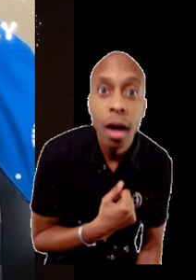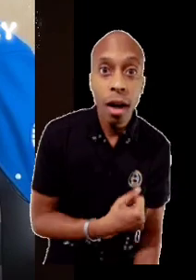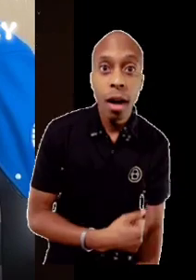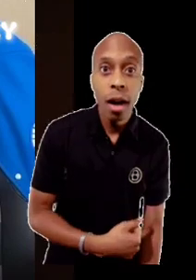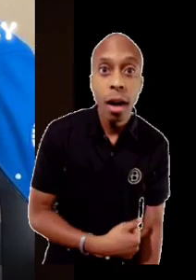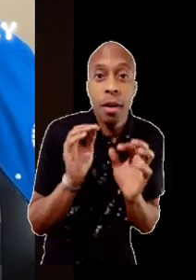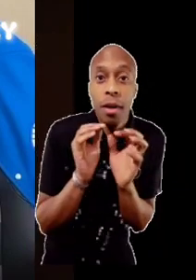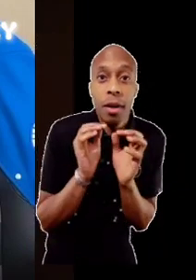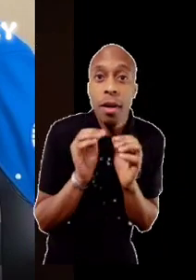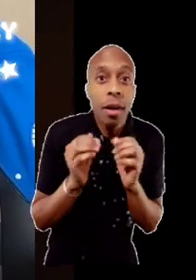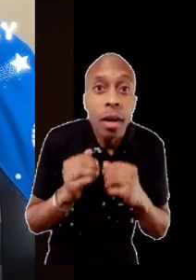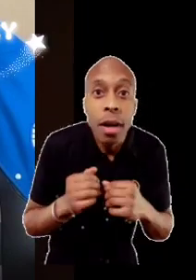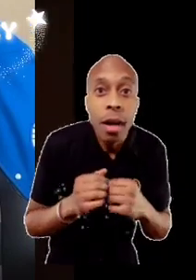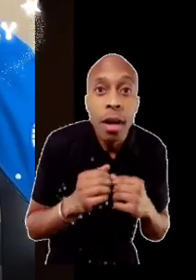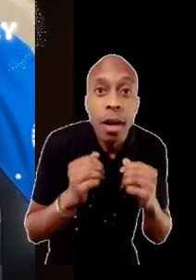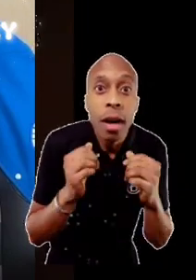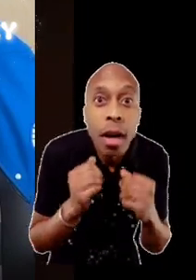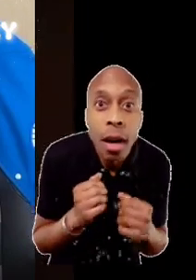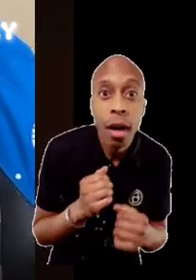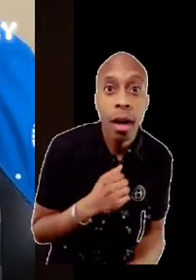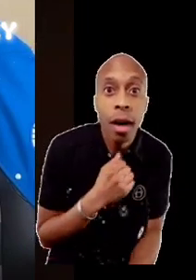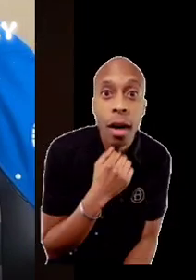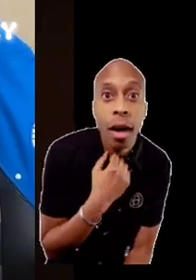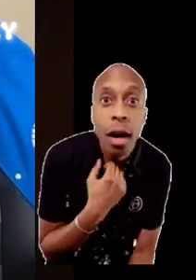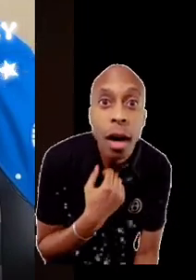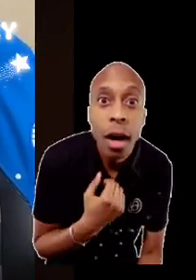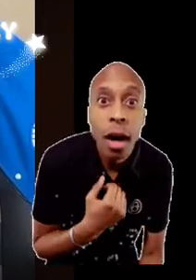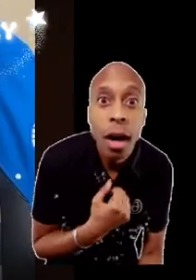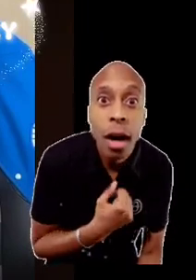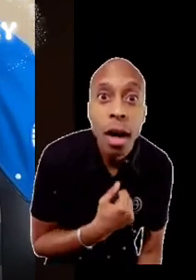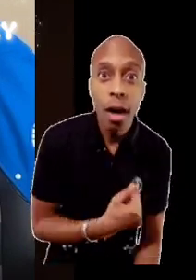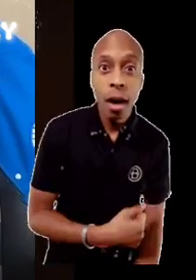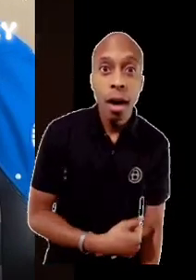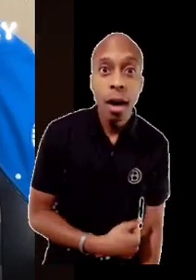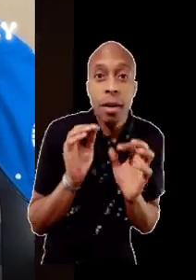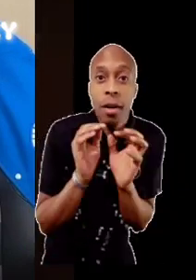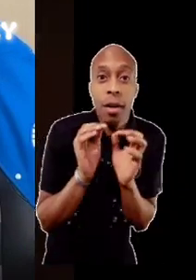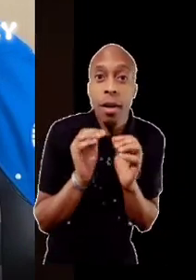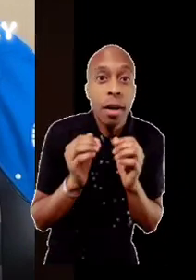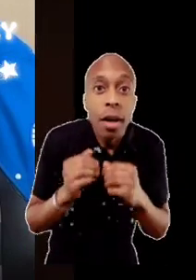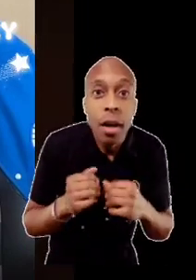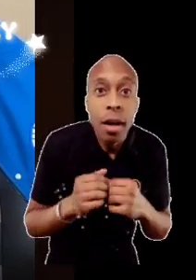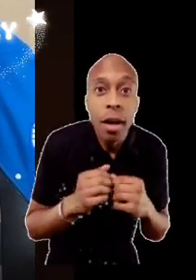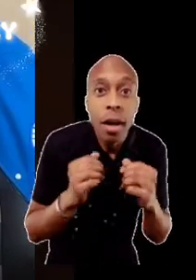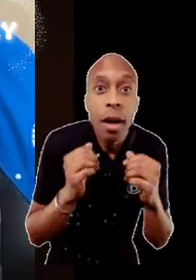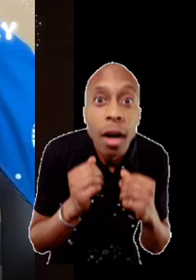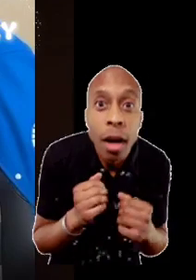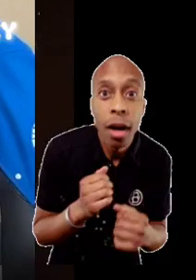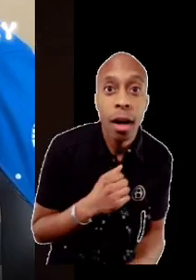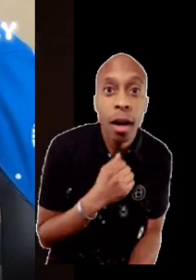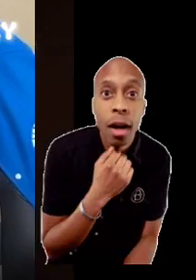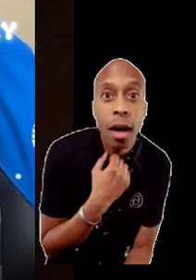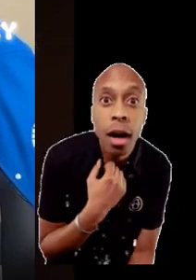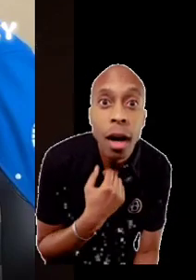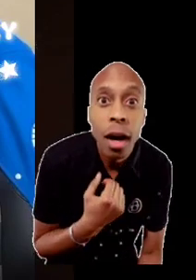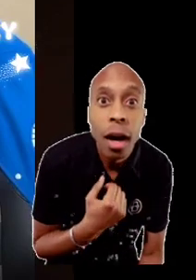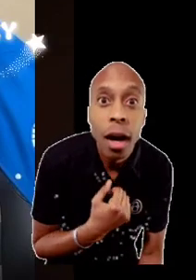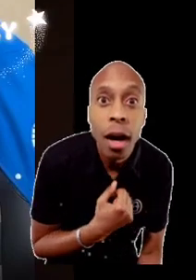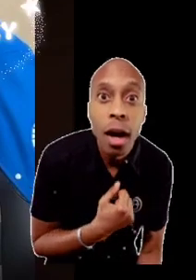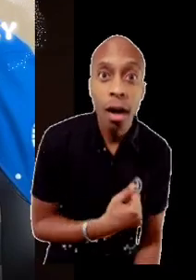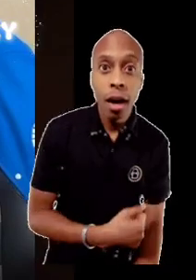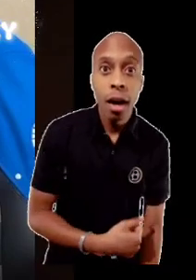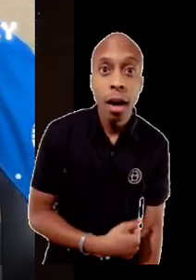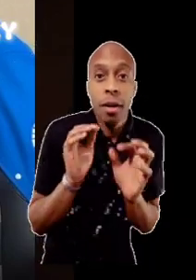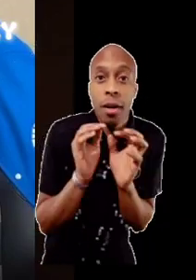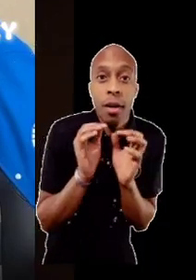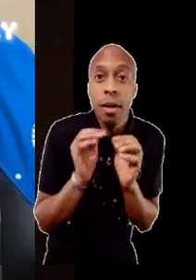sick to see some of those underprivileged shit house that was supposed to